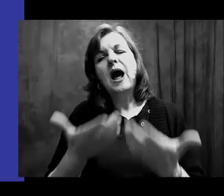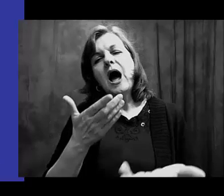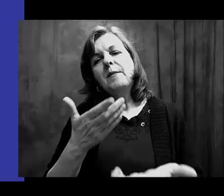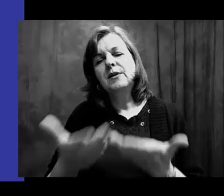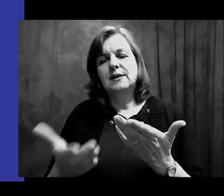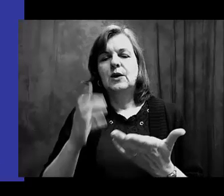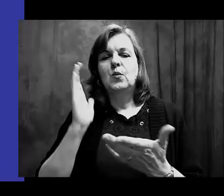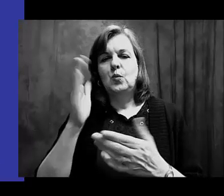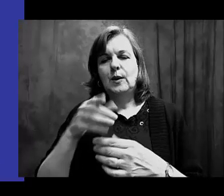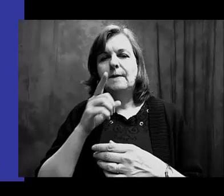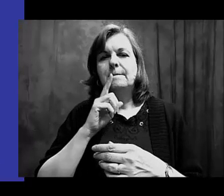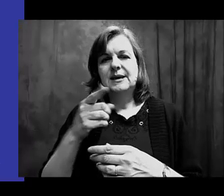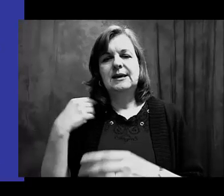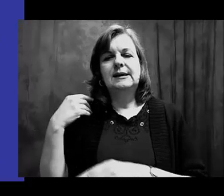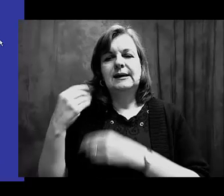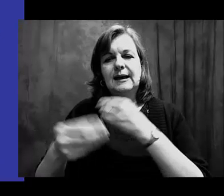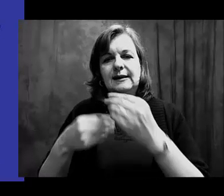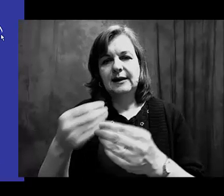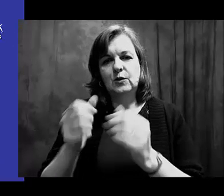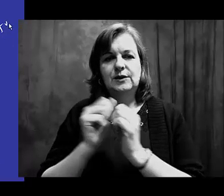to be inherited together.